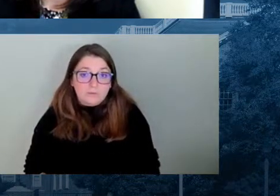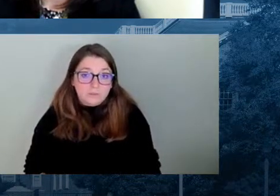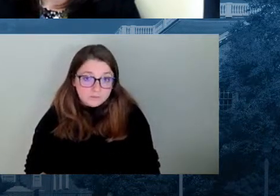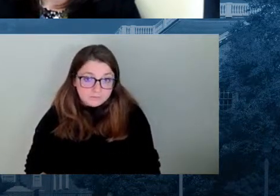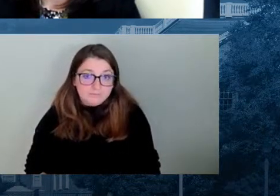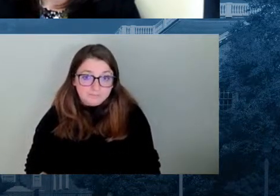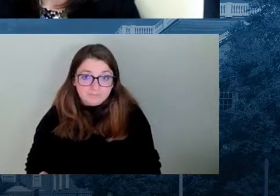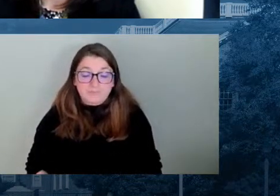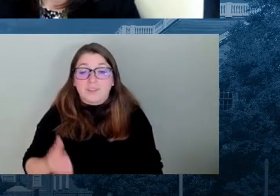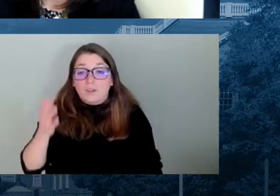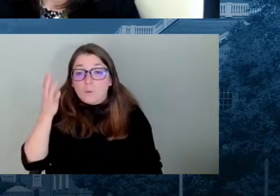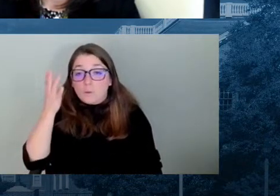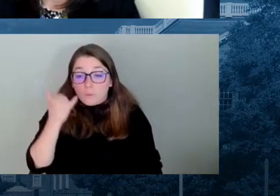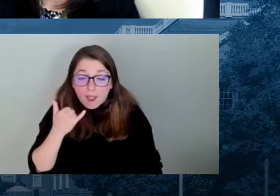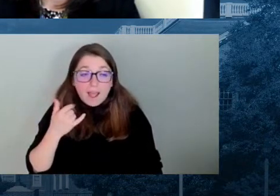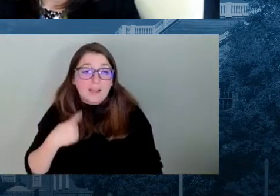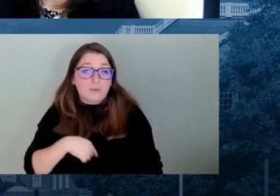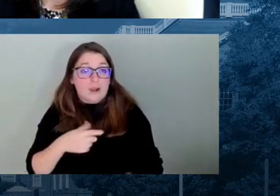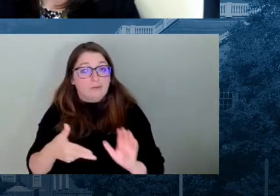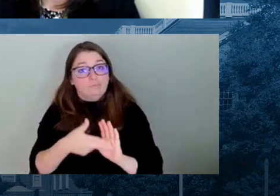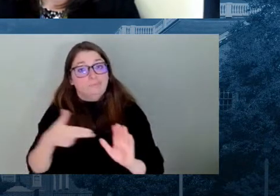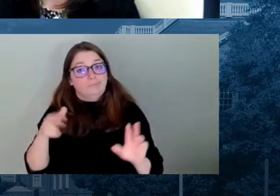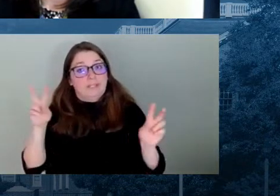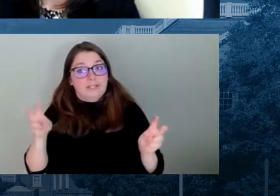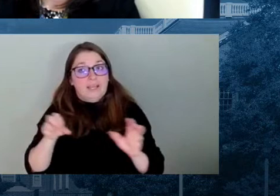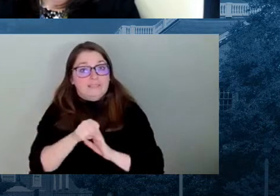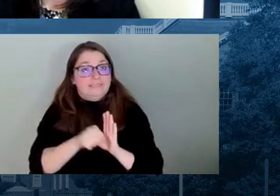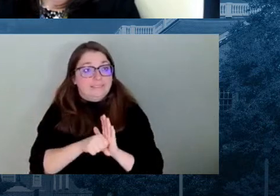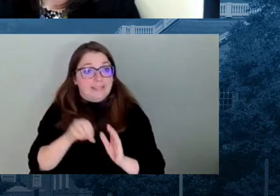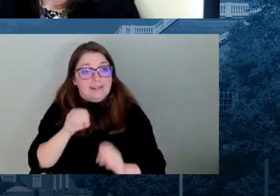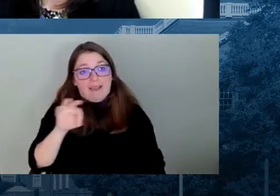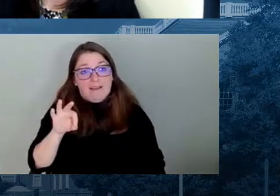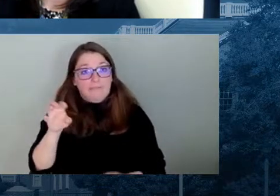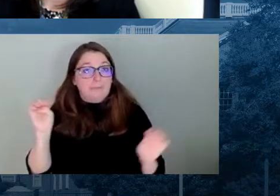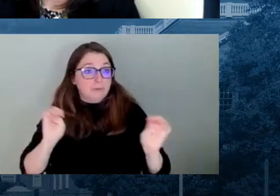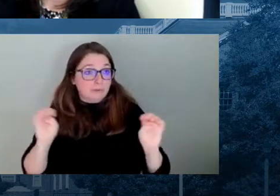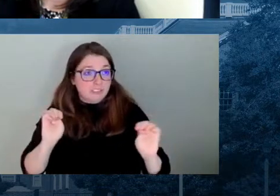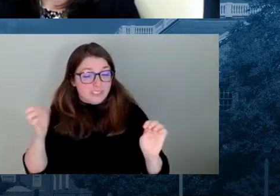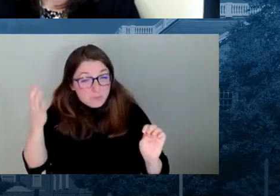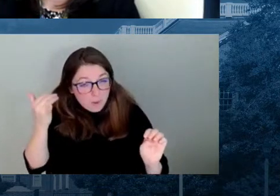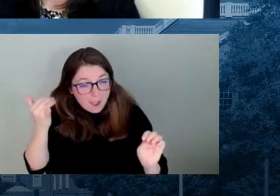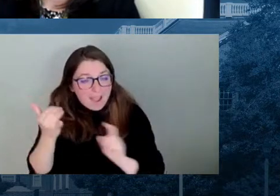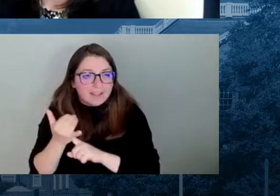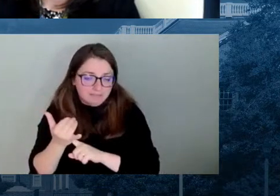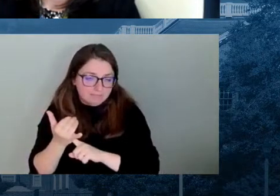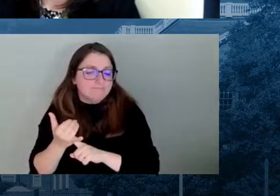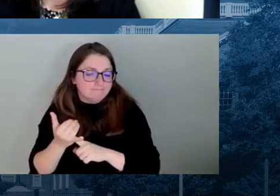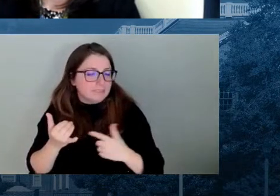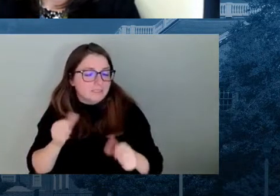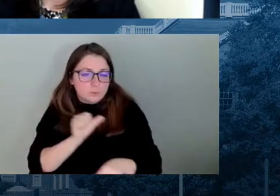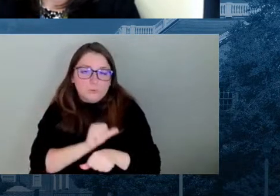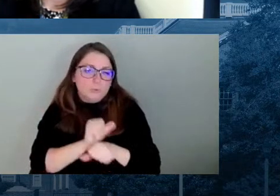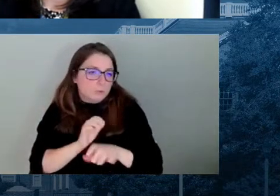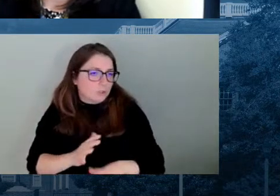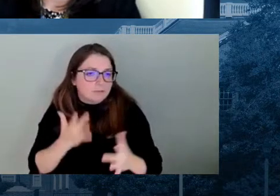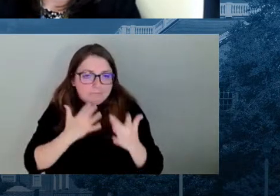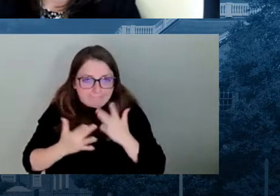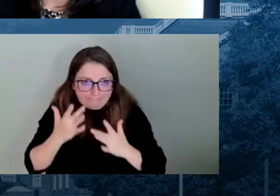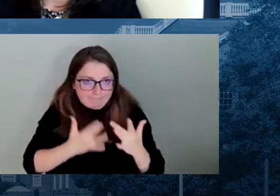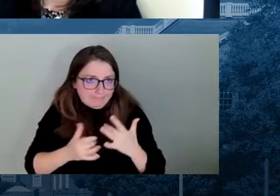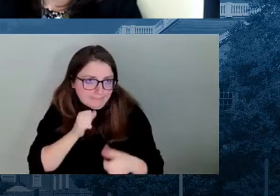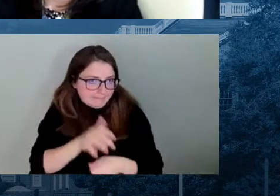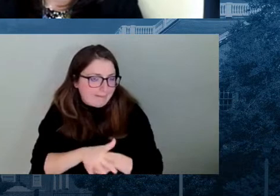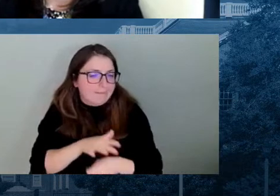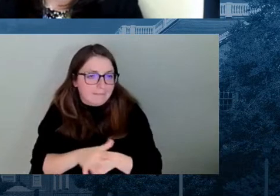state of emergency, if you will. So there are certain things that we can do with respect to licensing